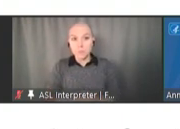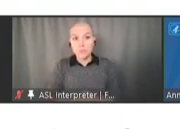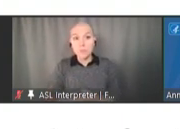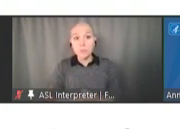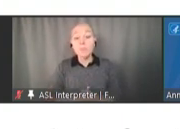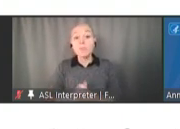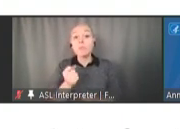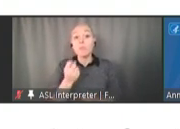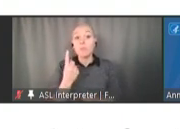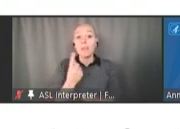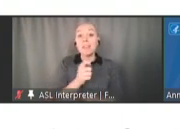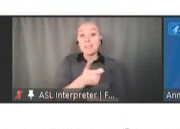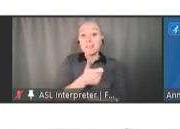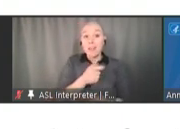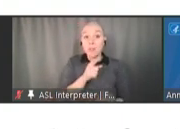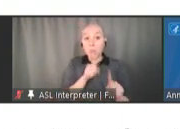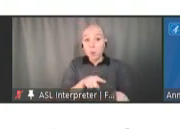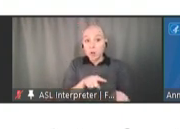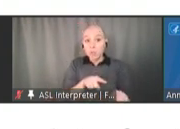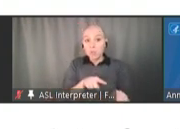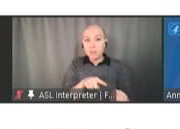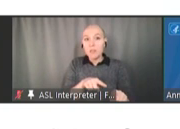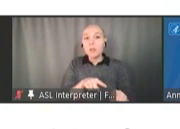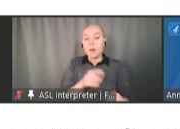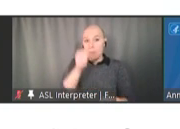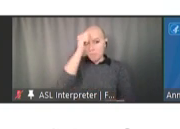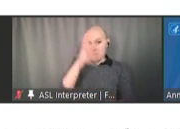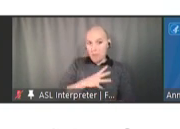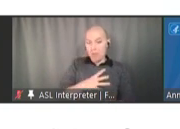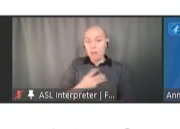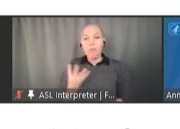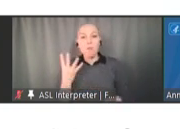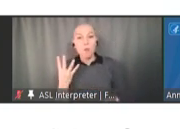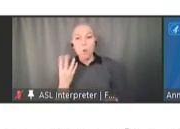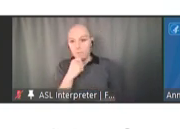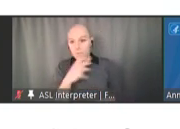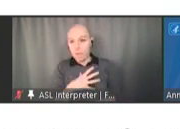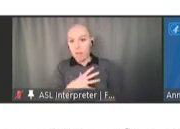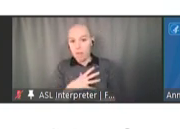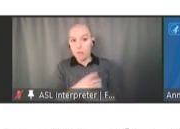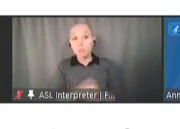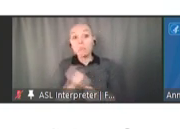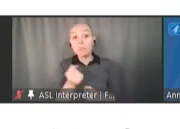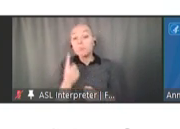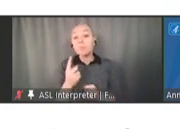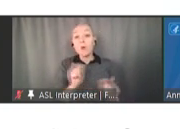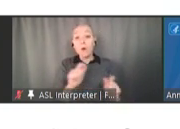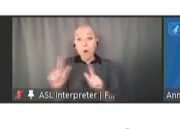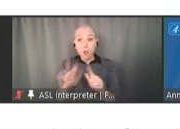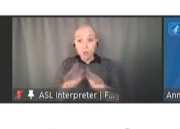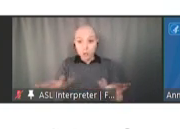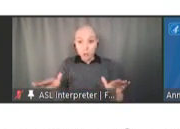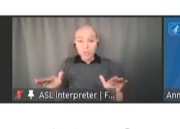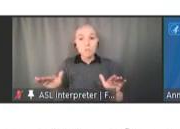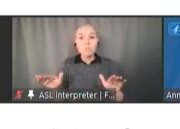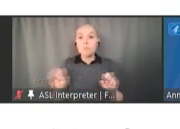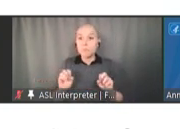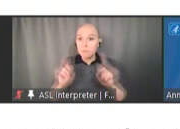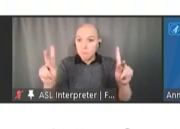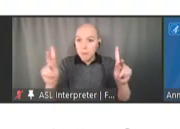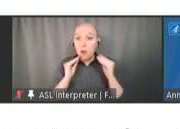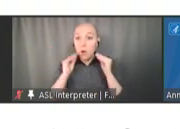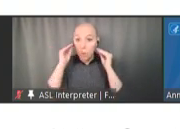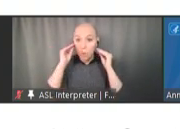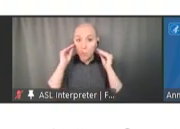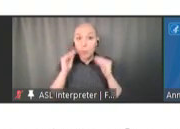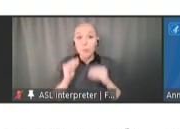were for males and 4 reports were for females. All children have been discharged home, and at last follow-up, 10 had recovered